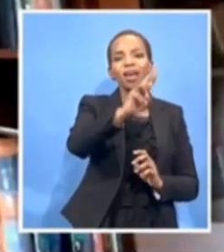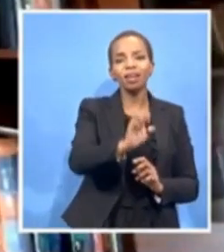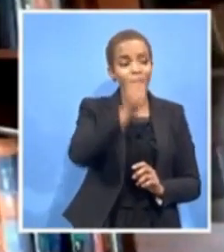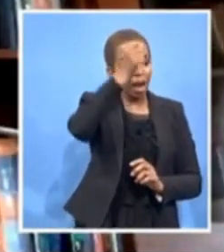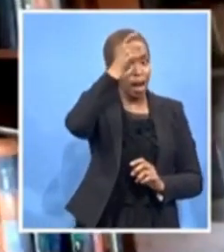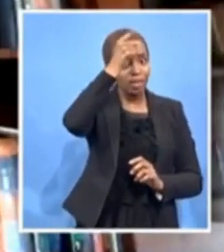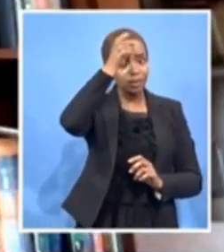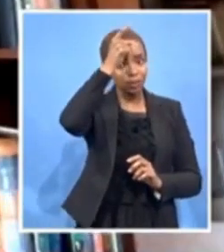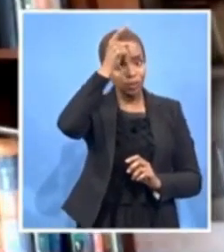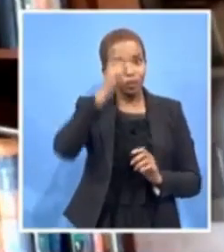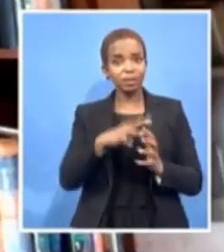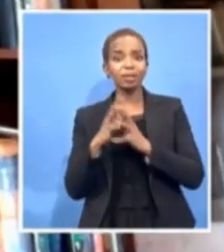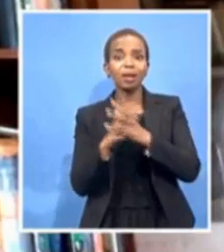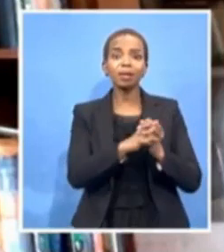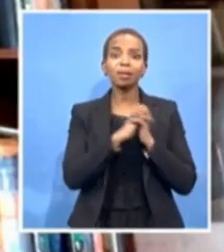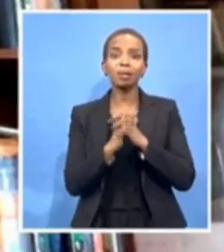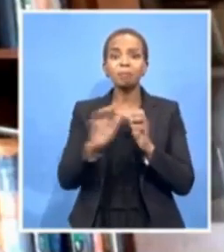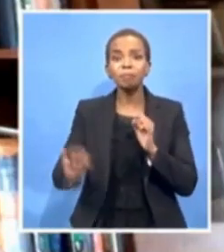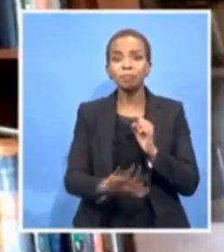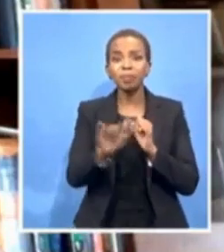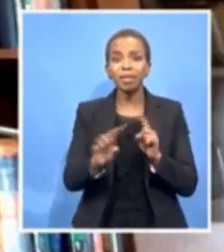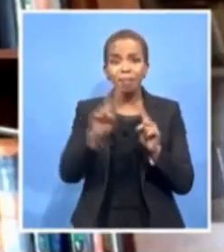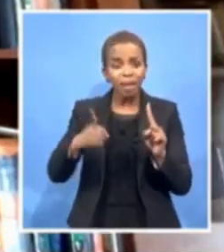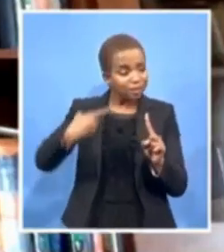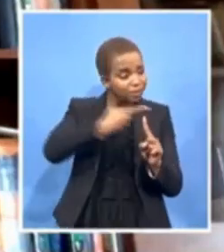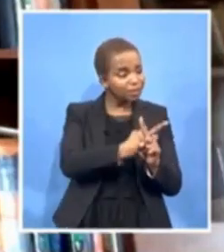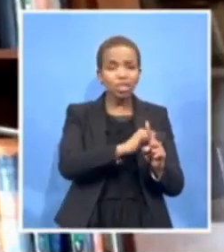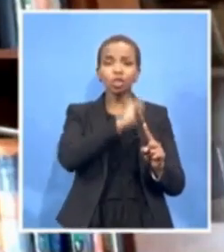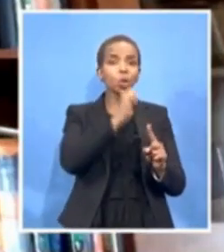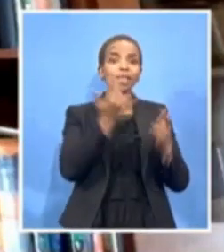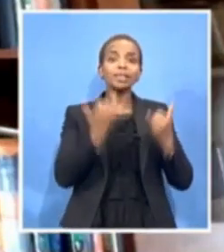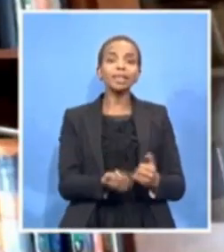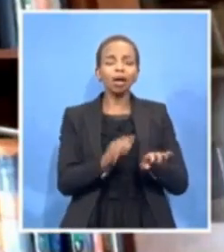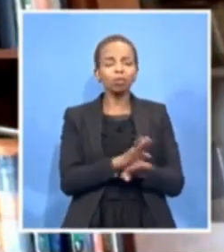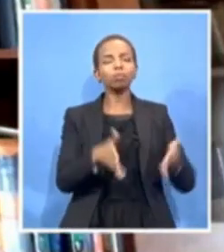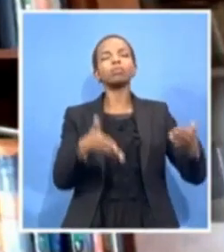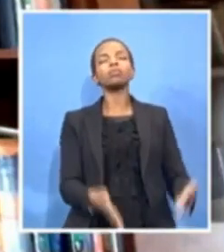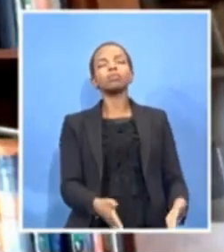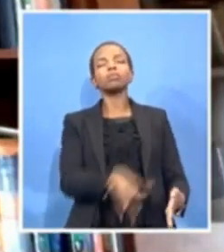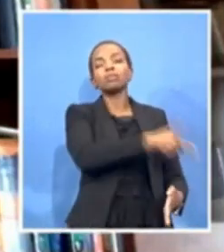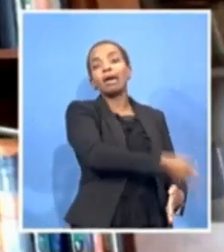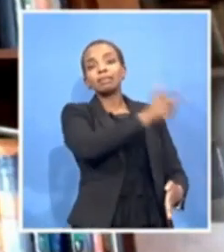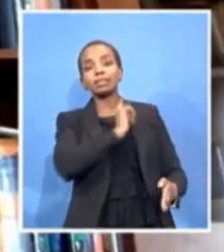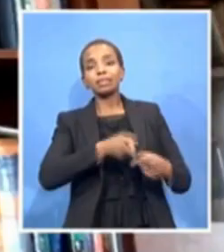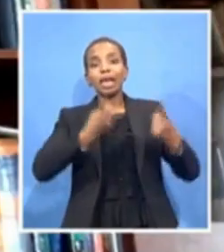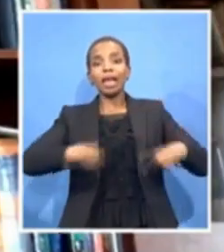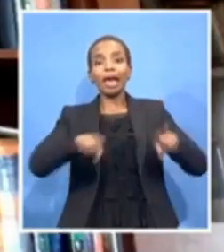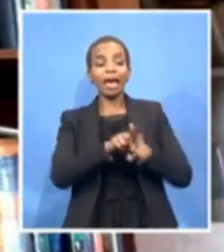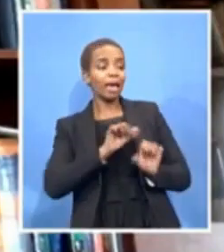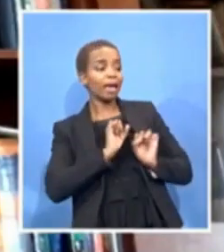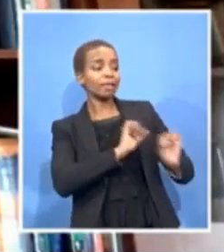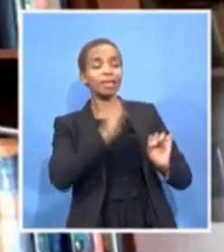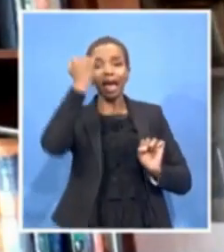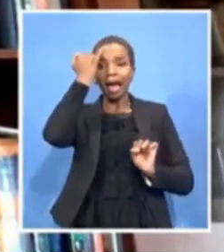telling us from the grave that his ideas are set in stone. Kwame Nkrumah is